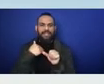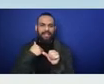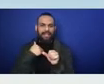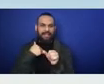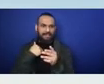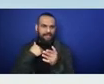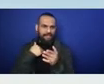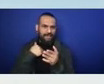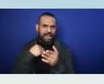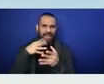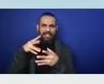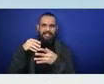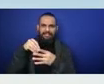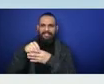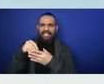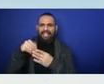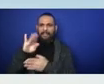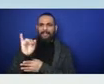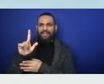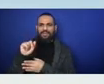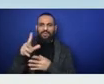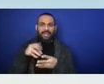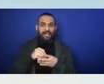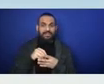billion specifically to those